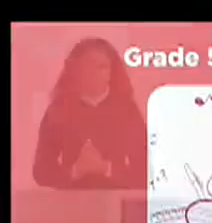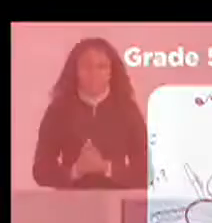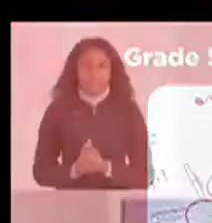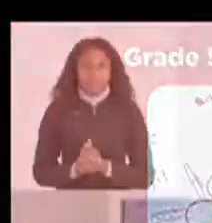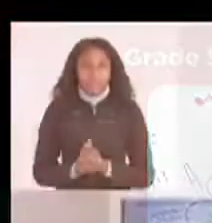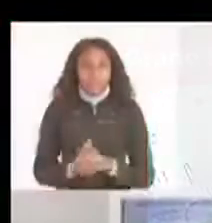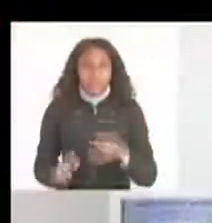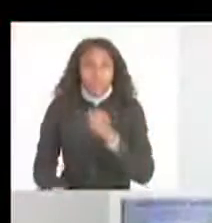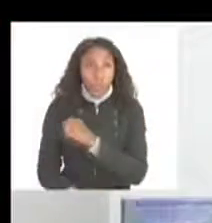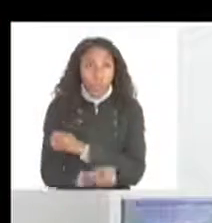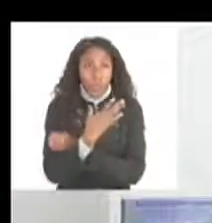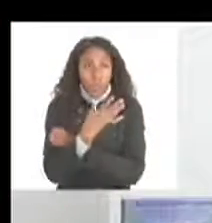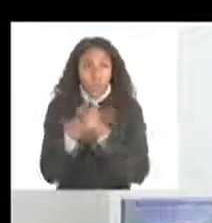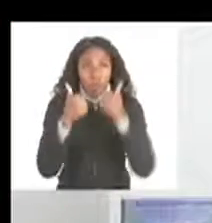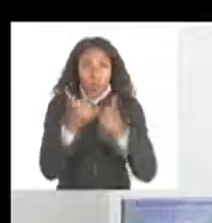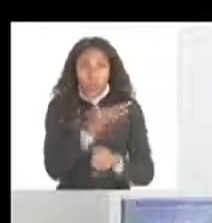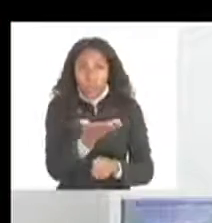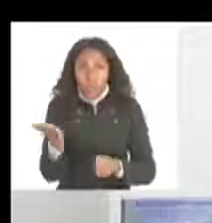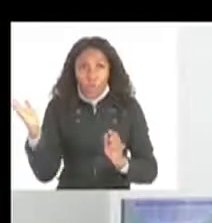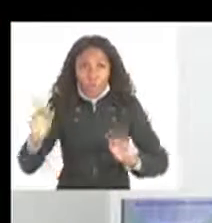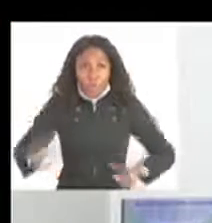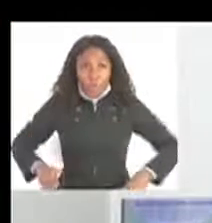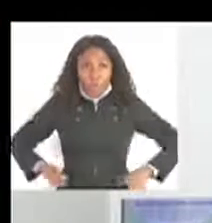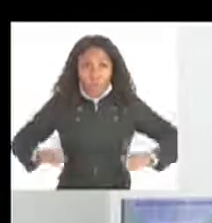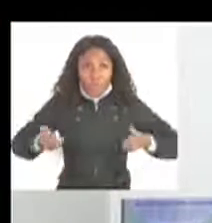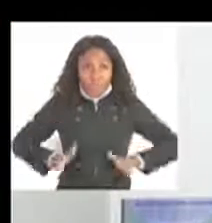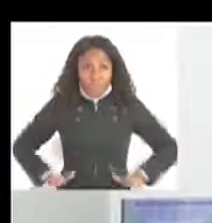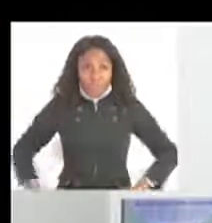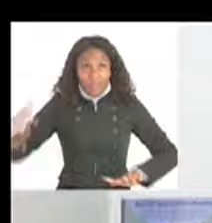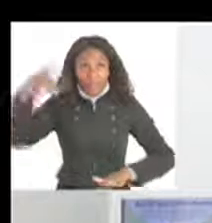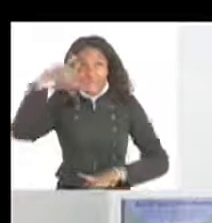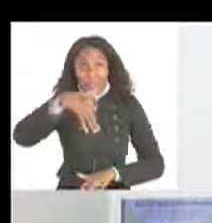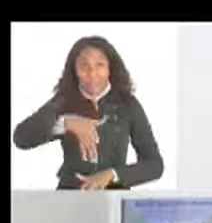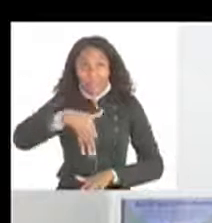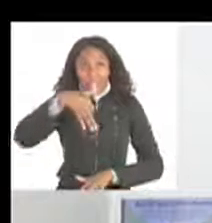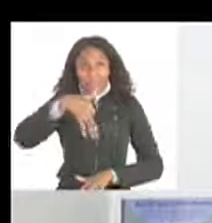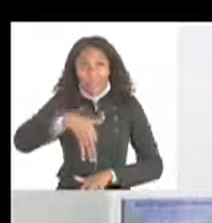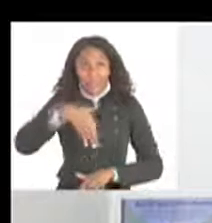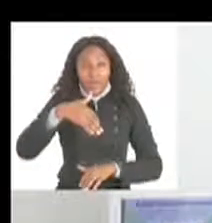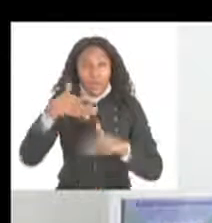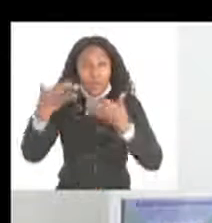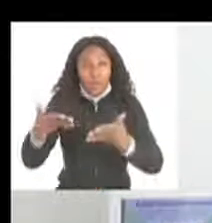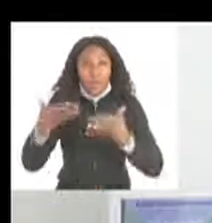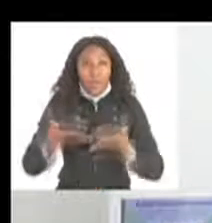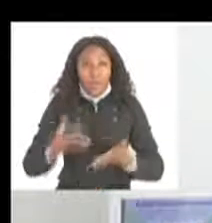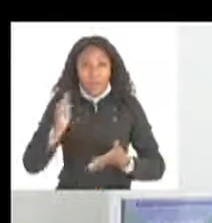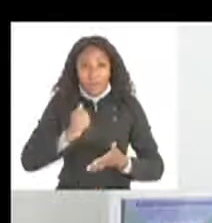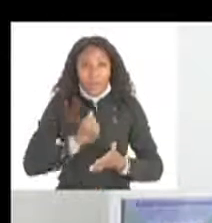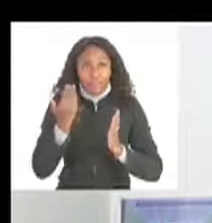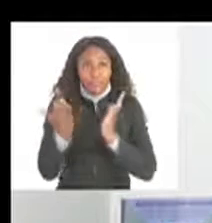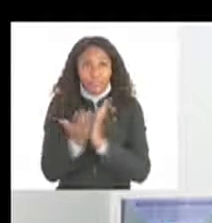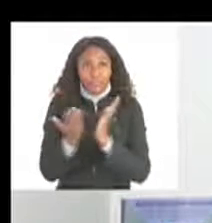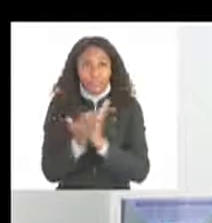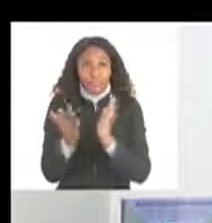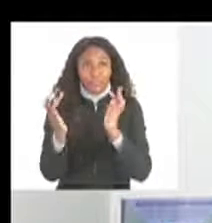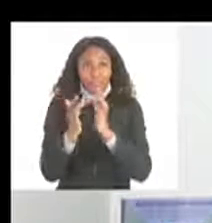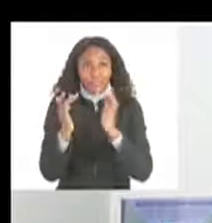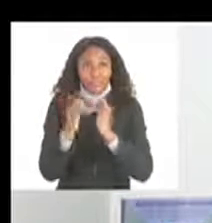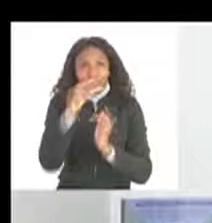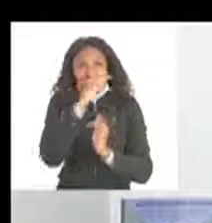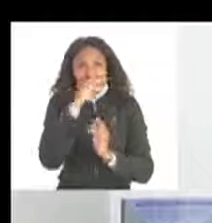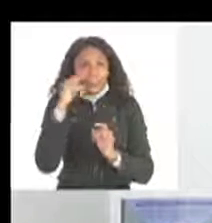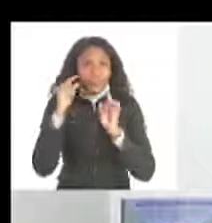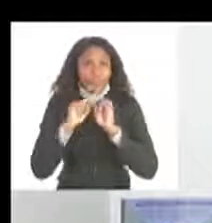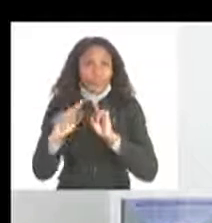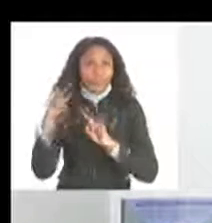Good morning to you all, boys and girls, all over Namibia, and welcome to My Zone Online School. My name is Miss